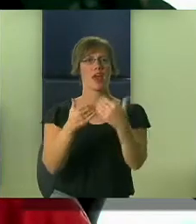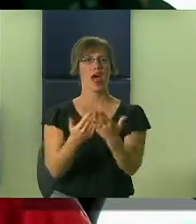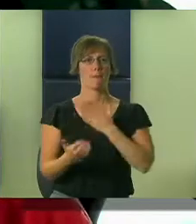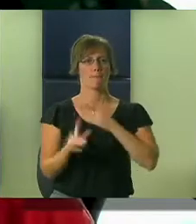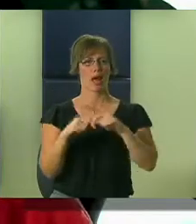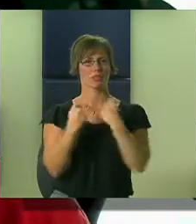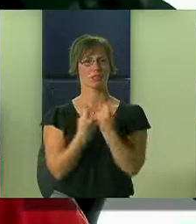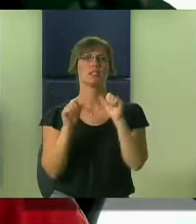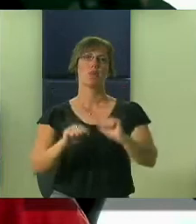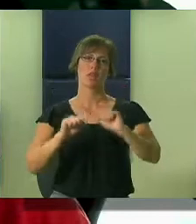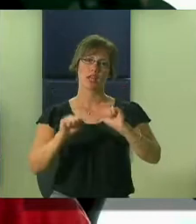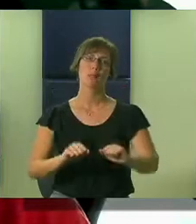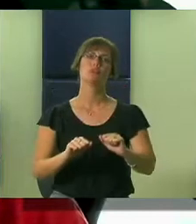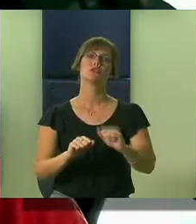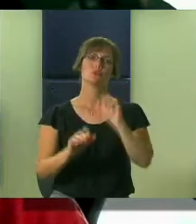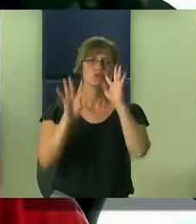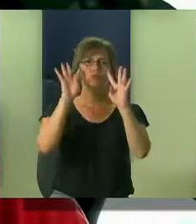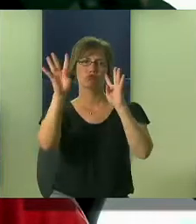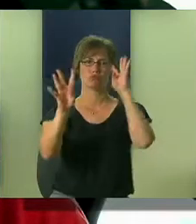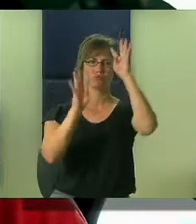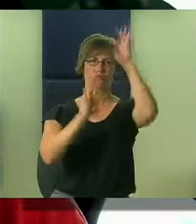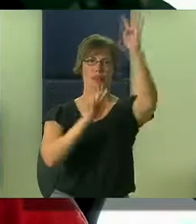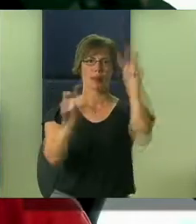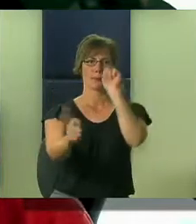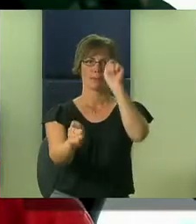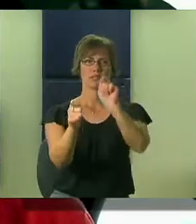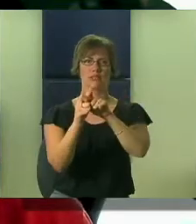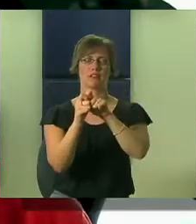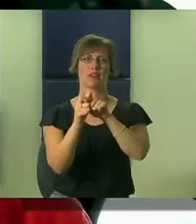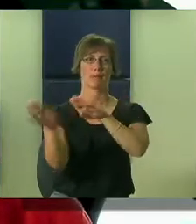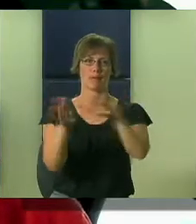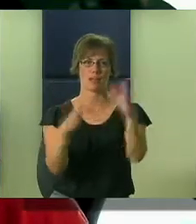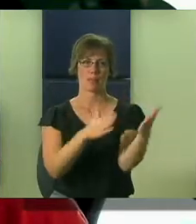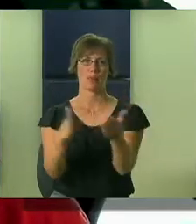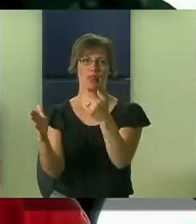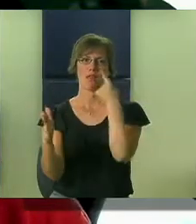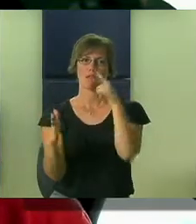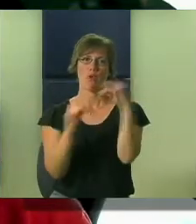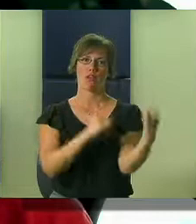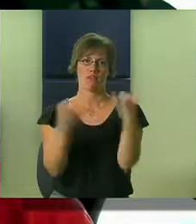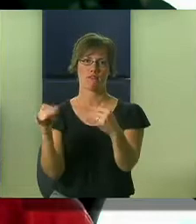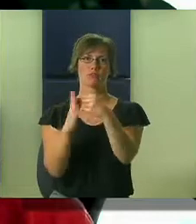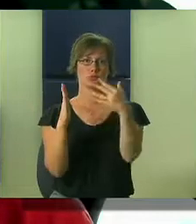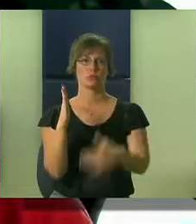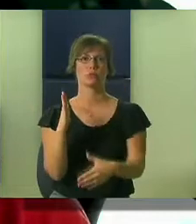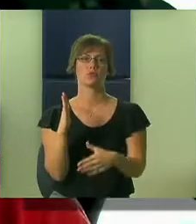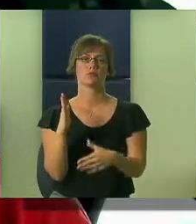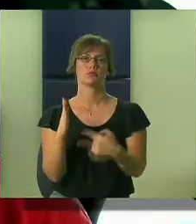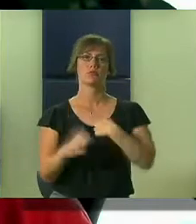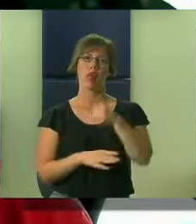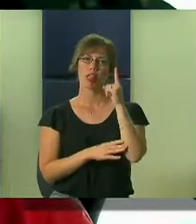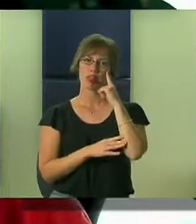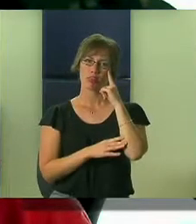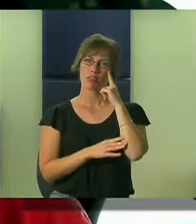I saw a big improvement in how they then were able to formulate the specific